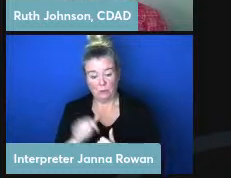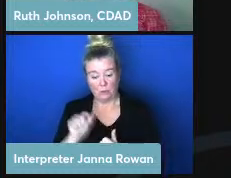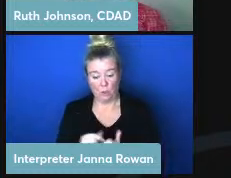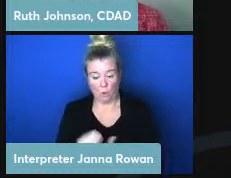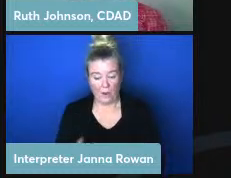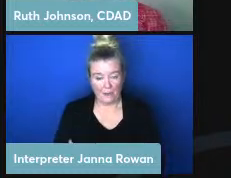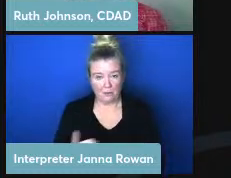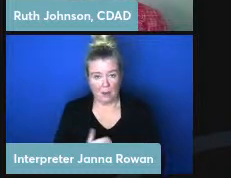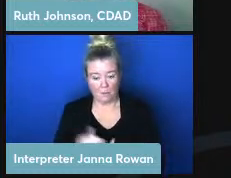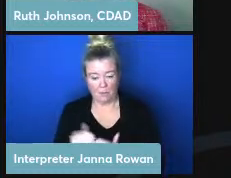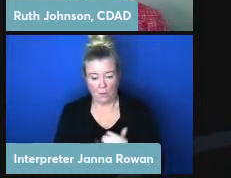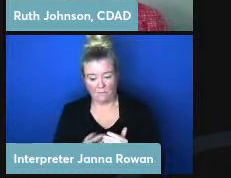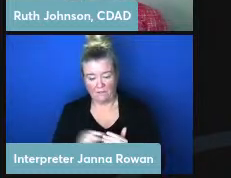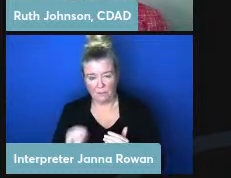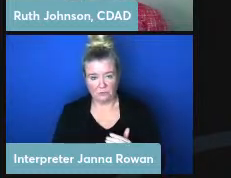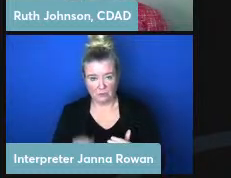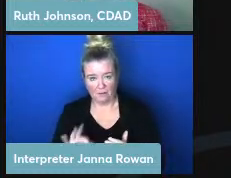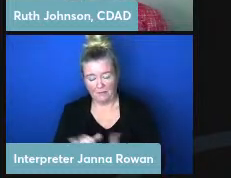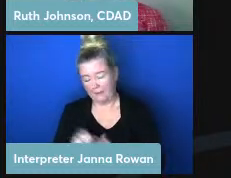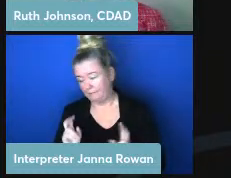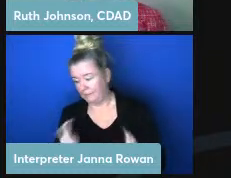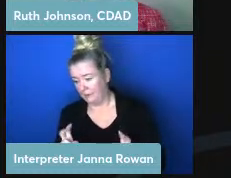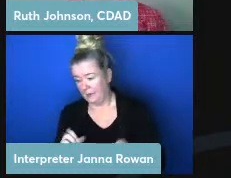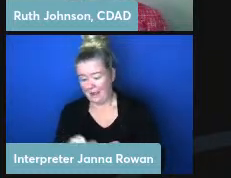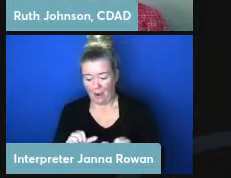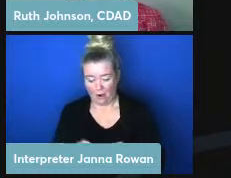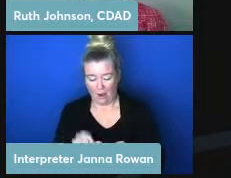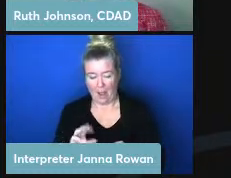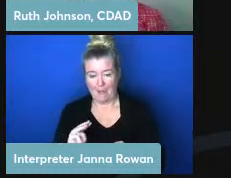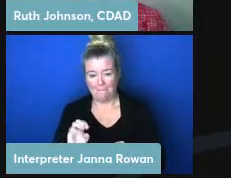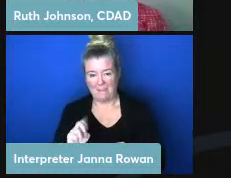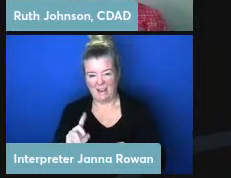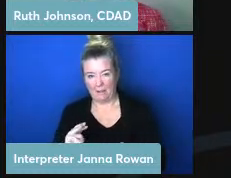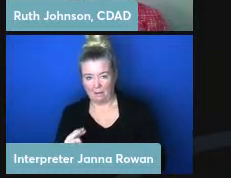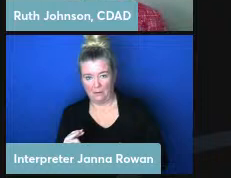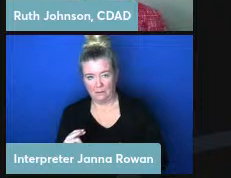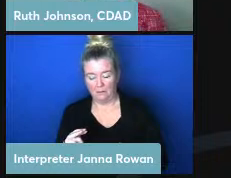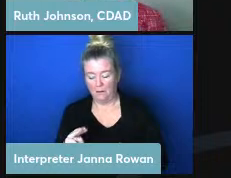below 50% of the so-called area median income.